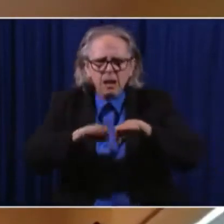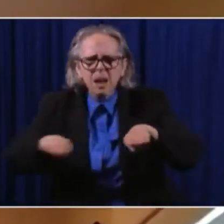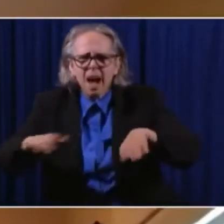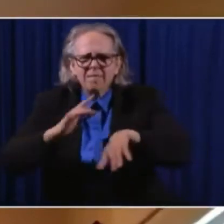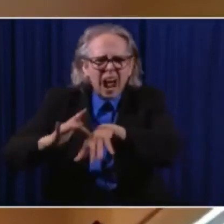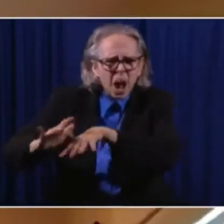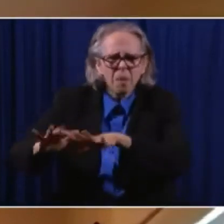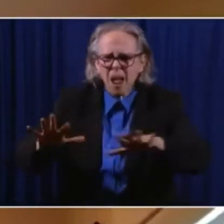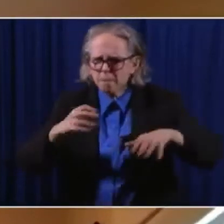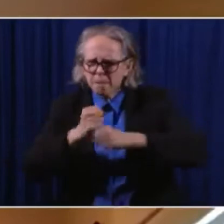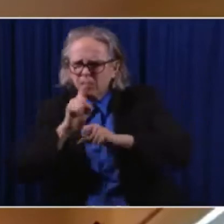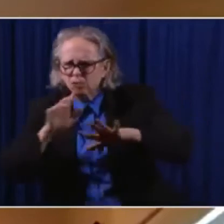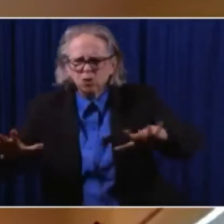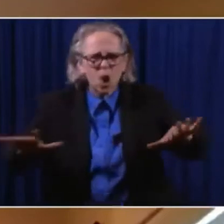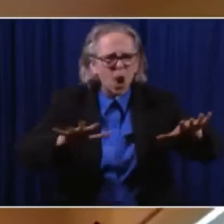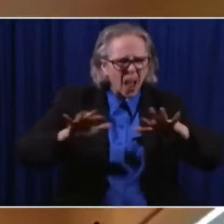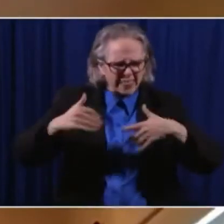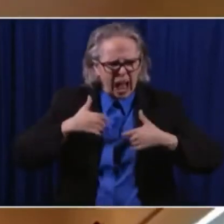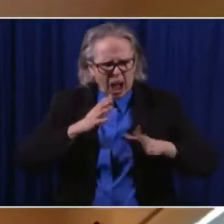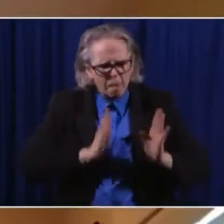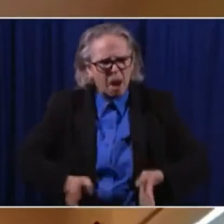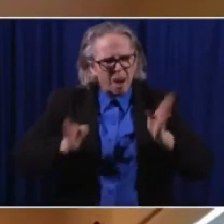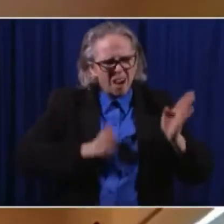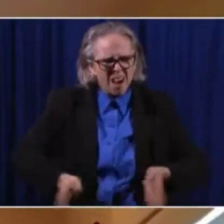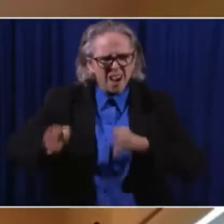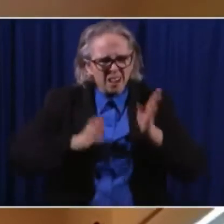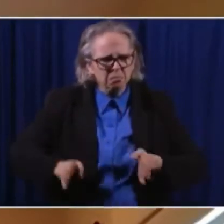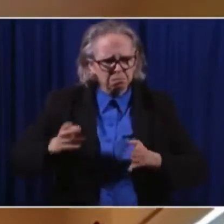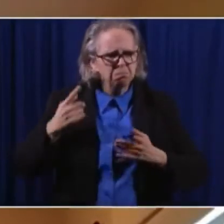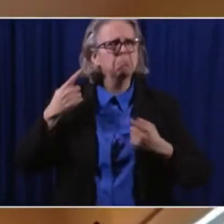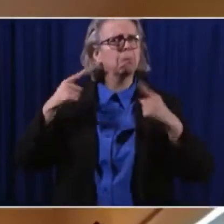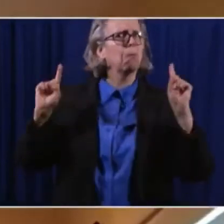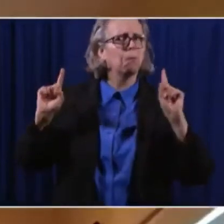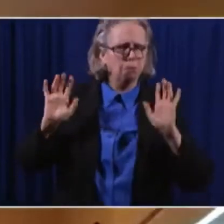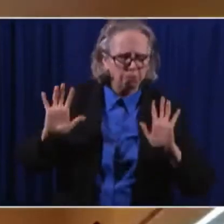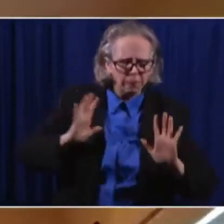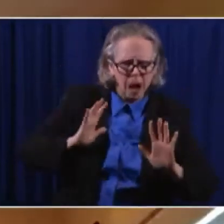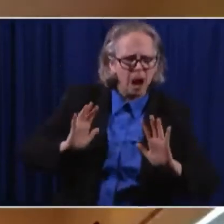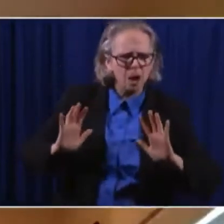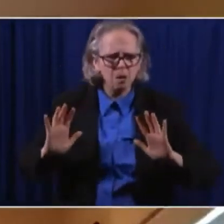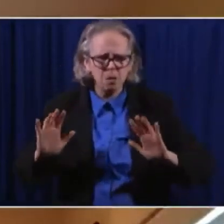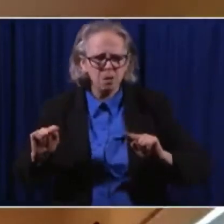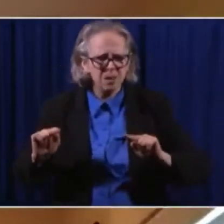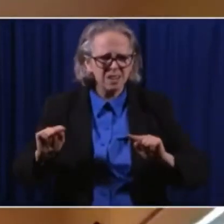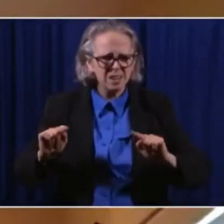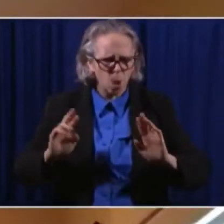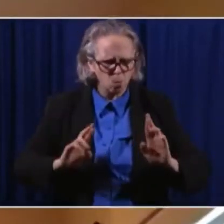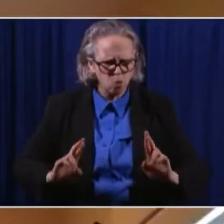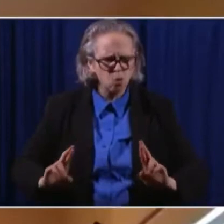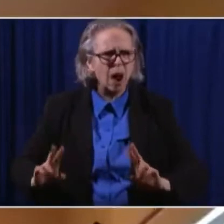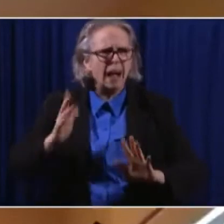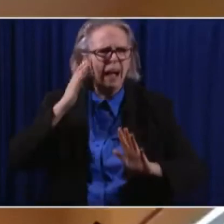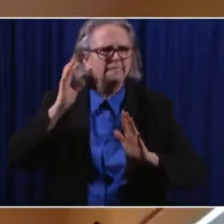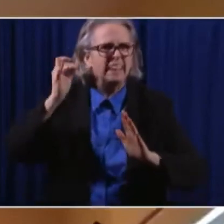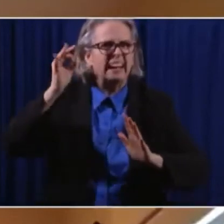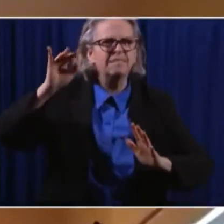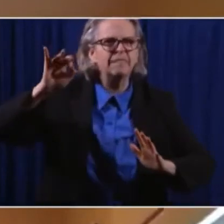were successful, and we're in much better position today to help support our hospitals through this